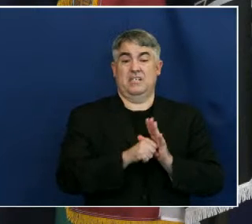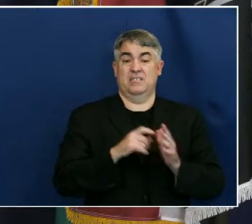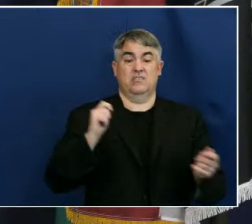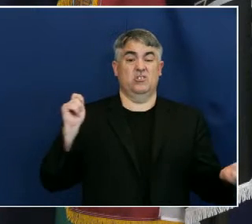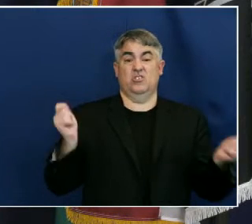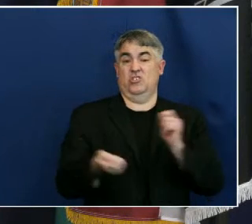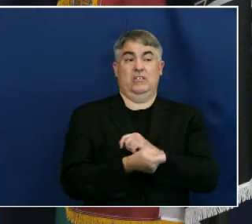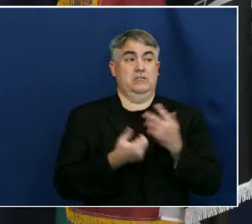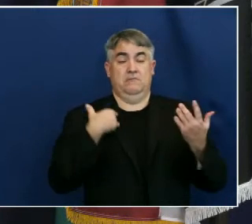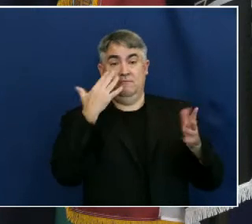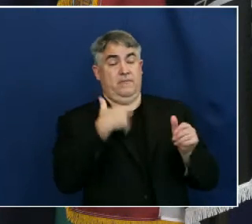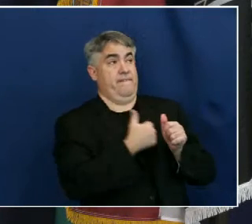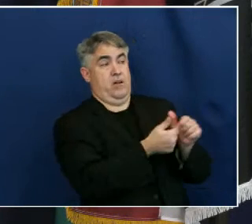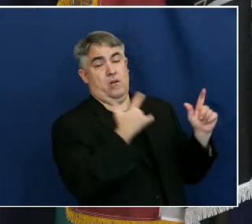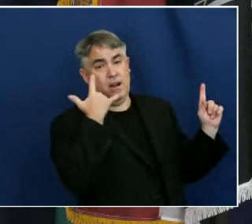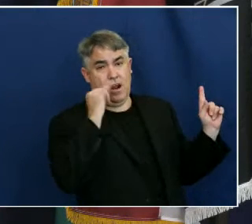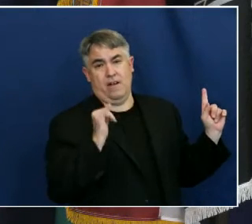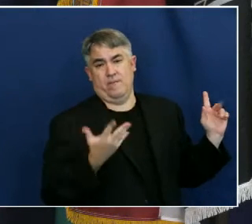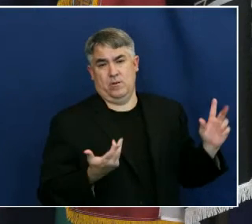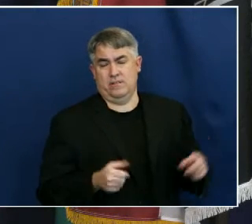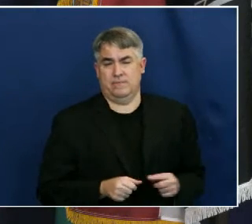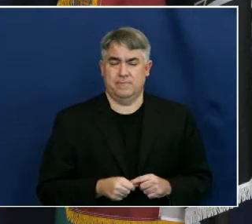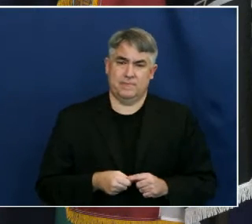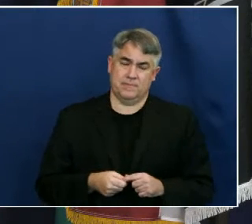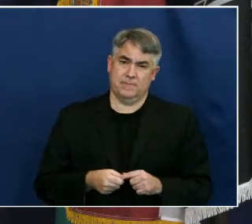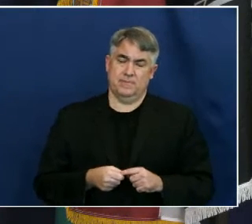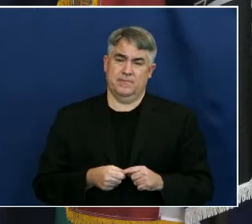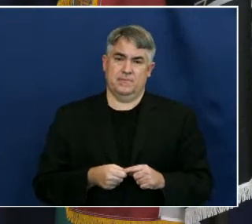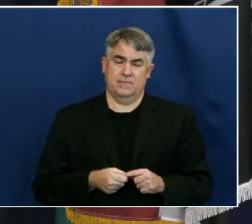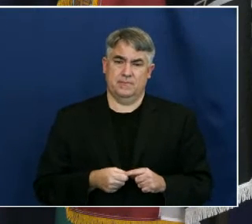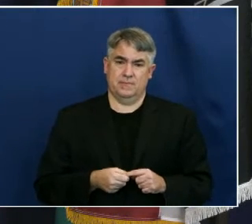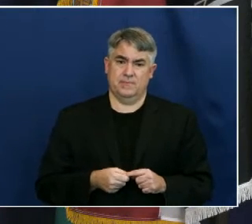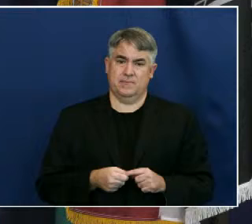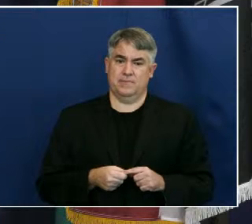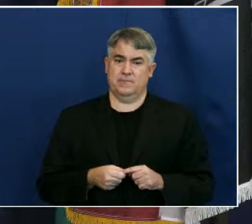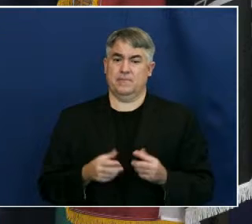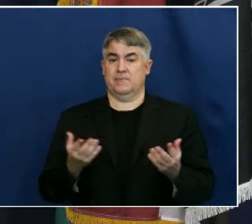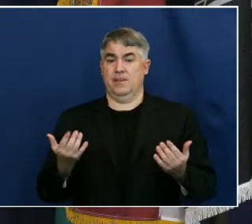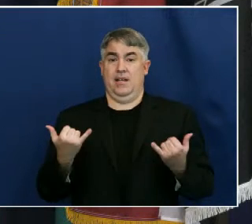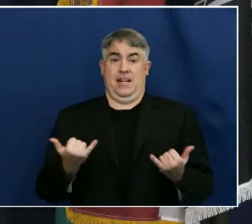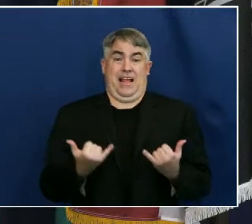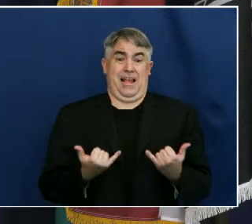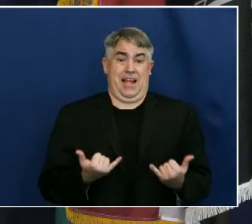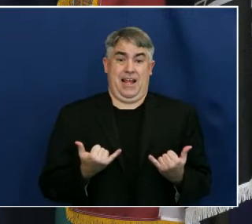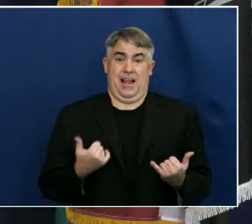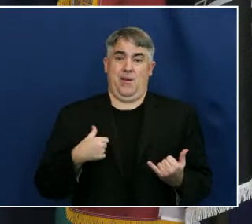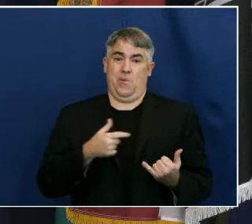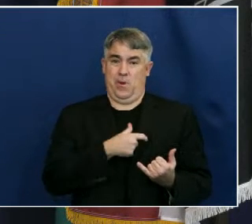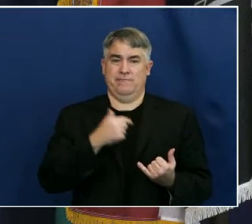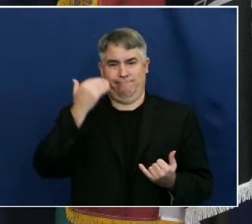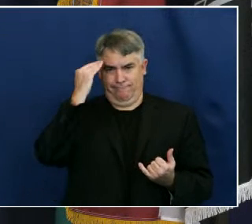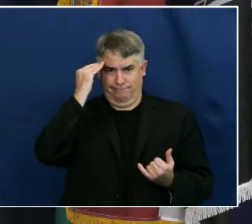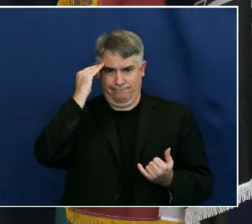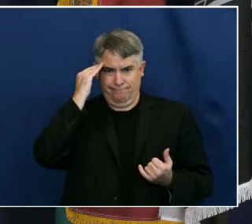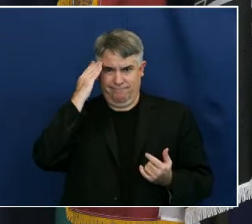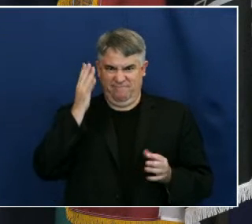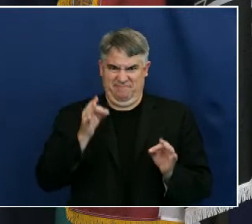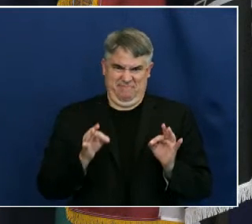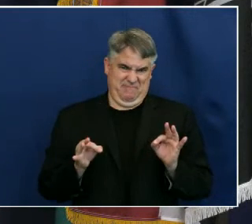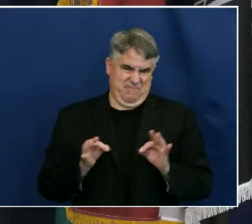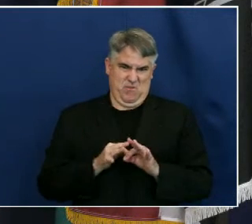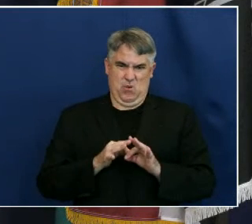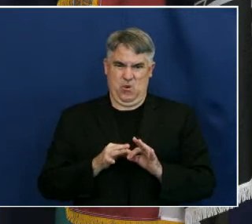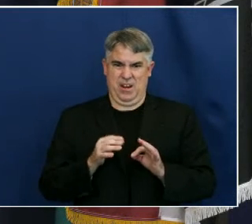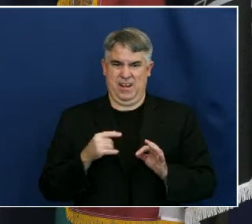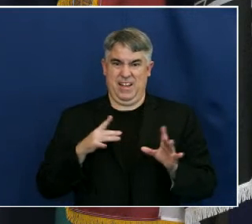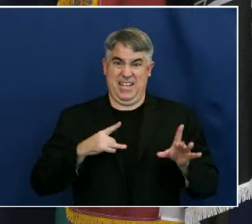see what happens there. And what we know right now is where we are. We know we got to get our case count to 14 so our youth